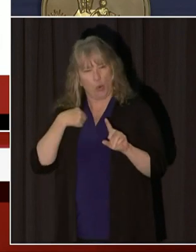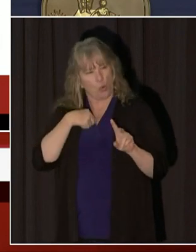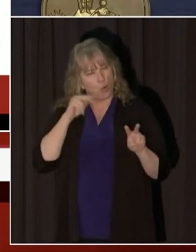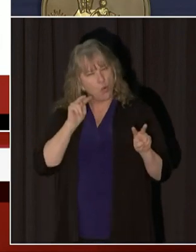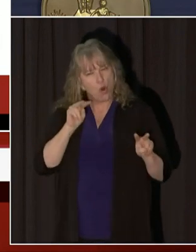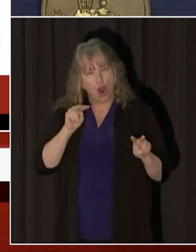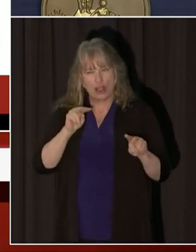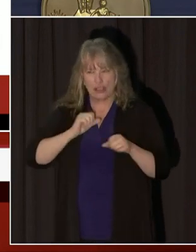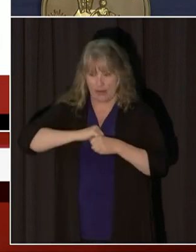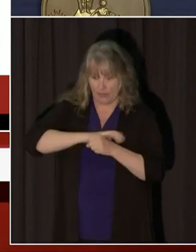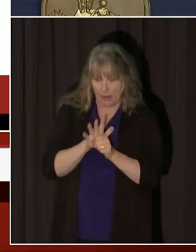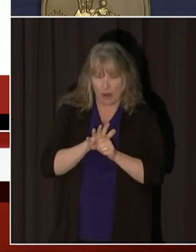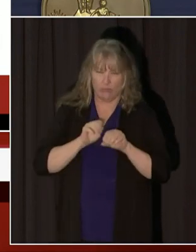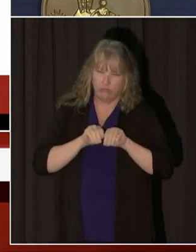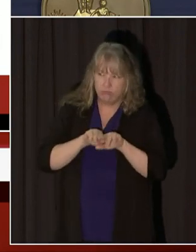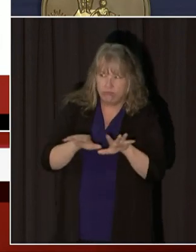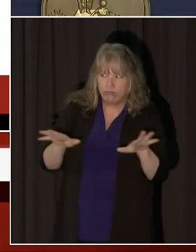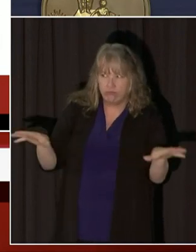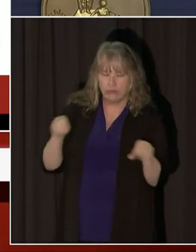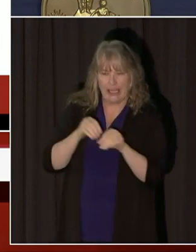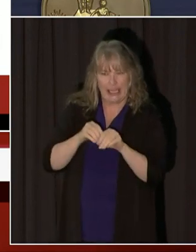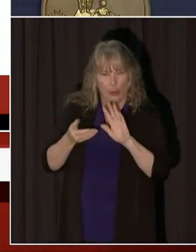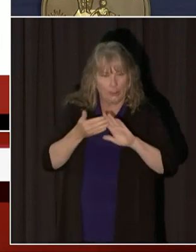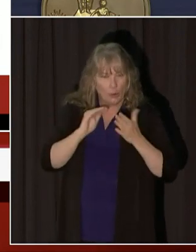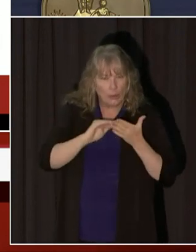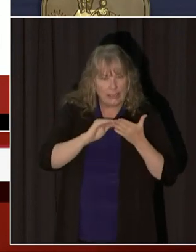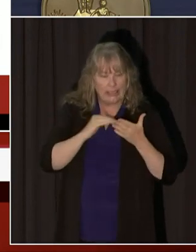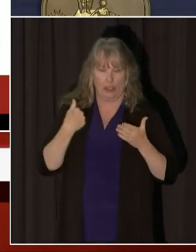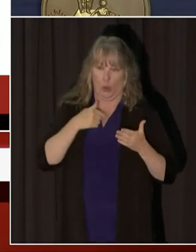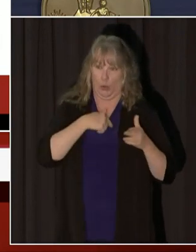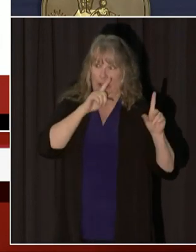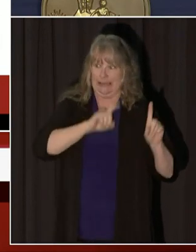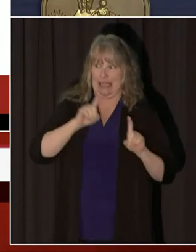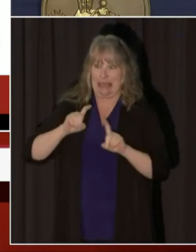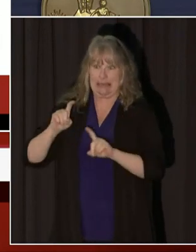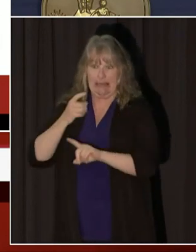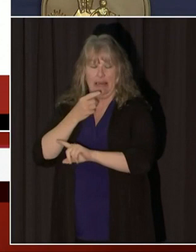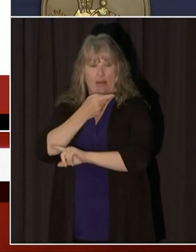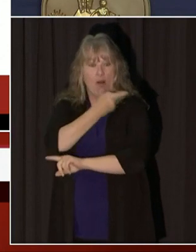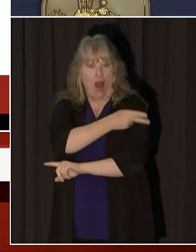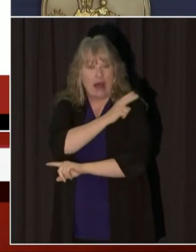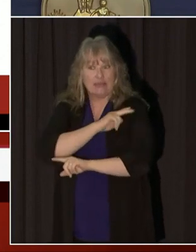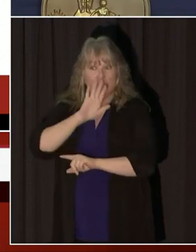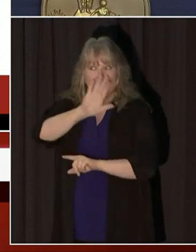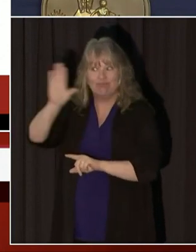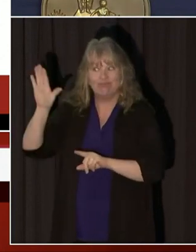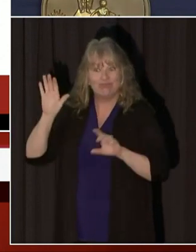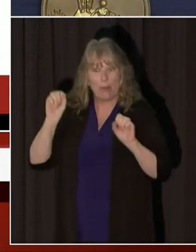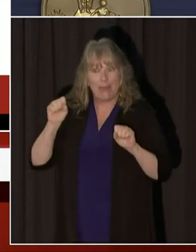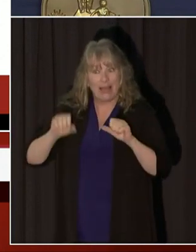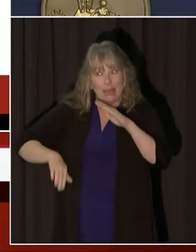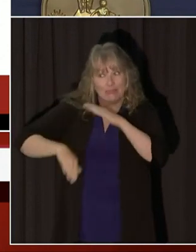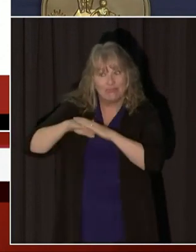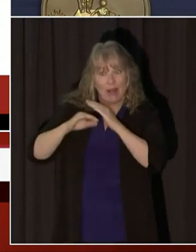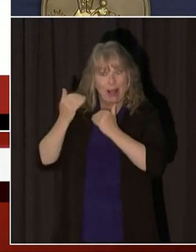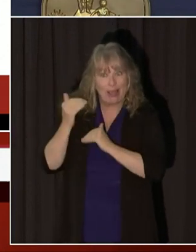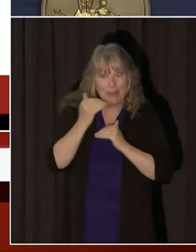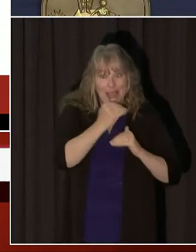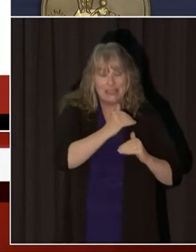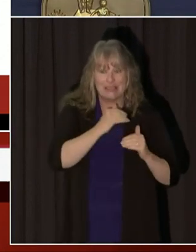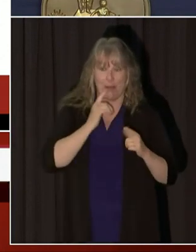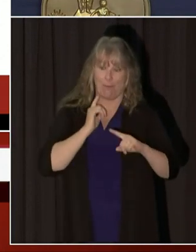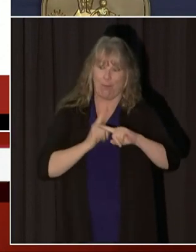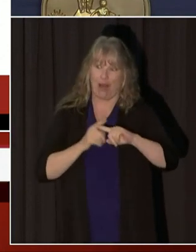testing capacity, the capacity of our healthcare system, and the capacity of our public health